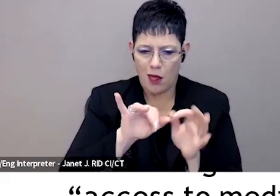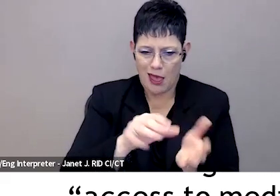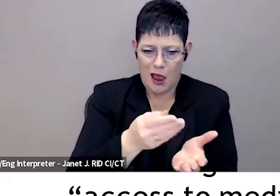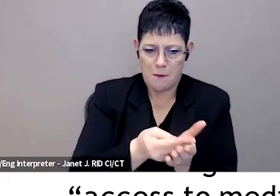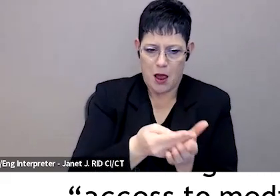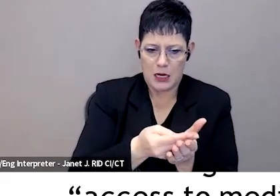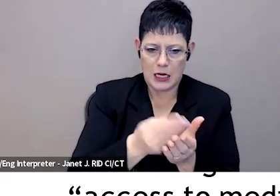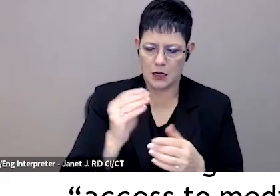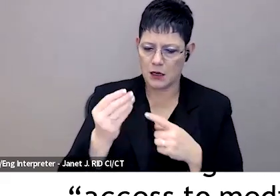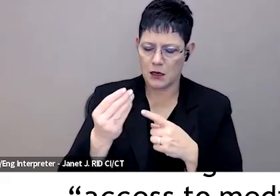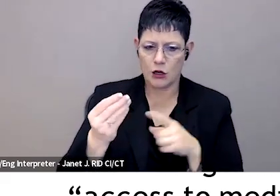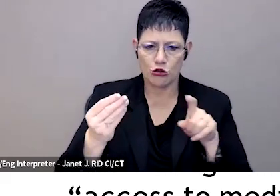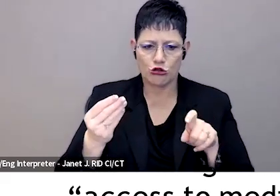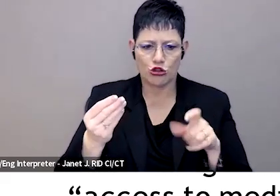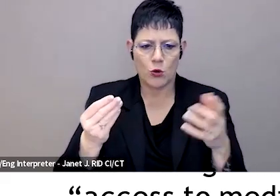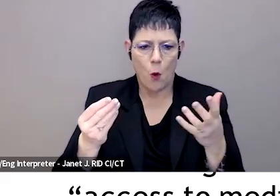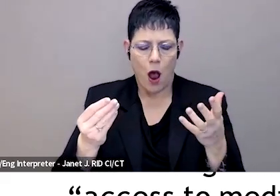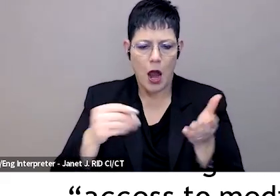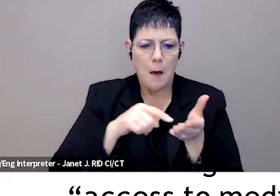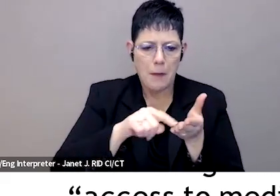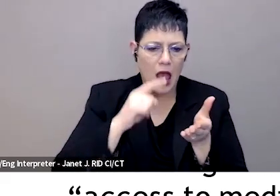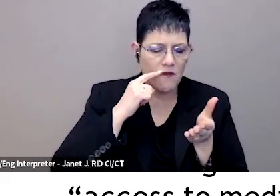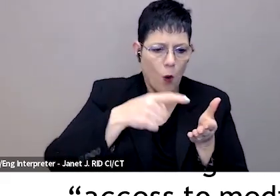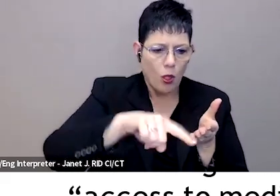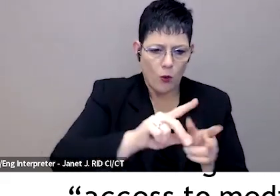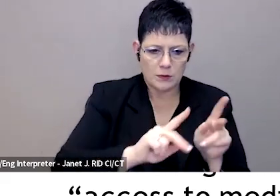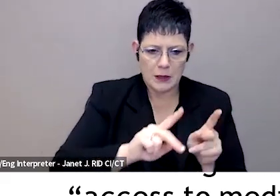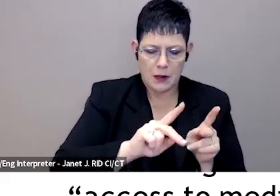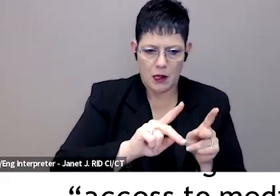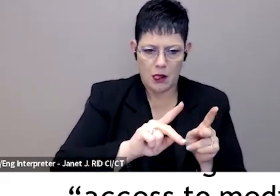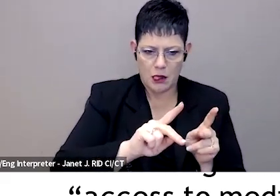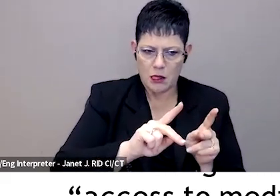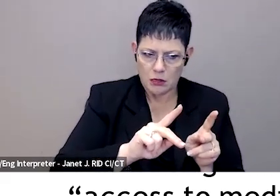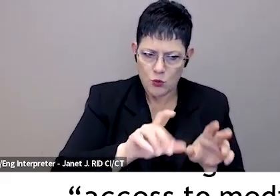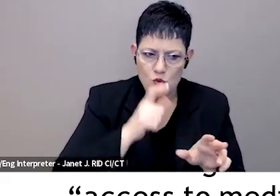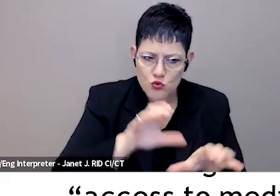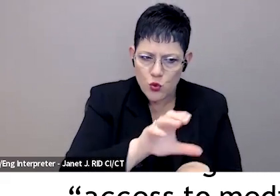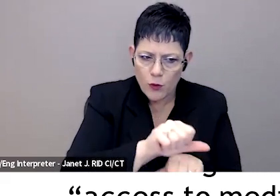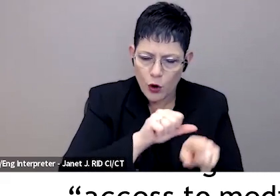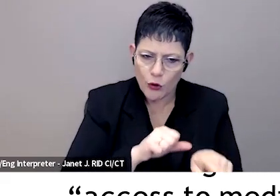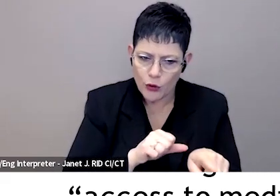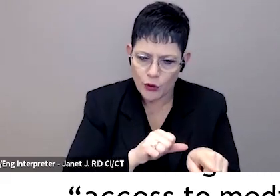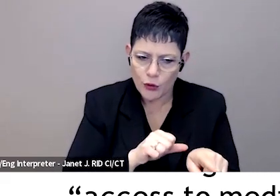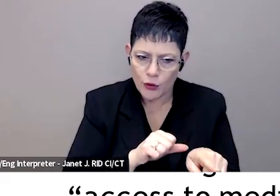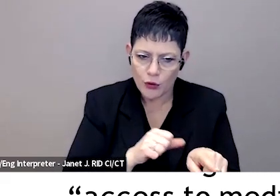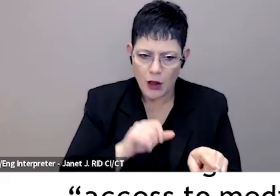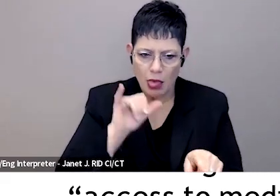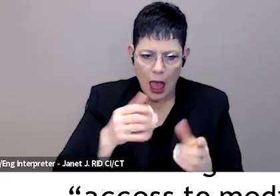it really should be paid for the workers providing the assisted the activities of daily living, meaning